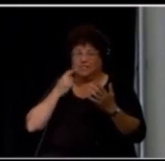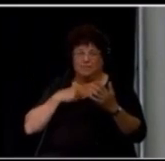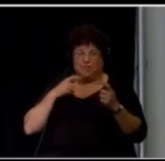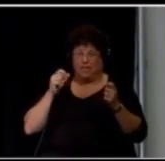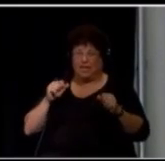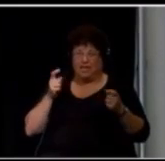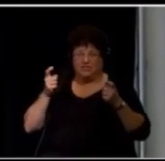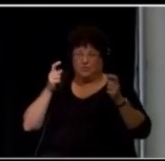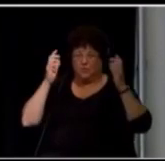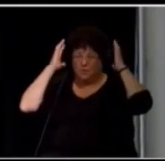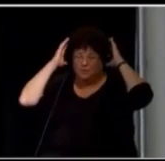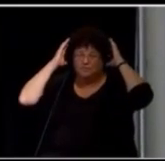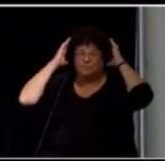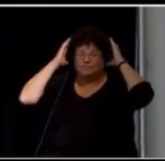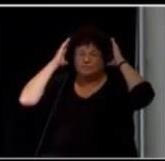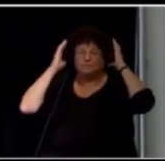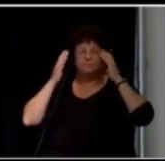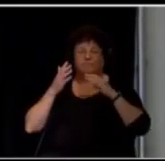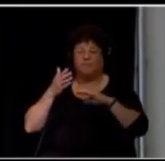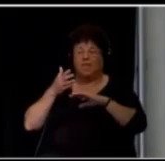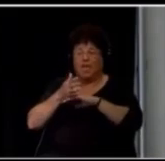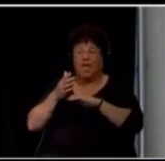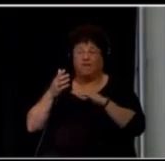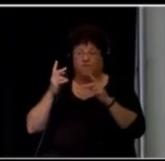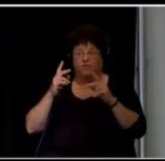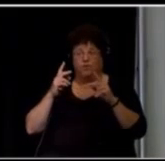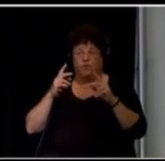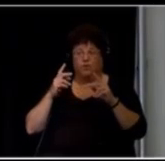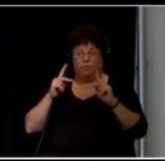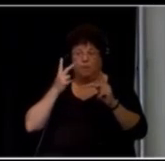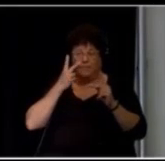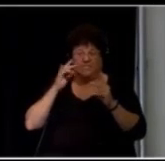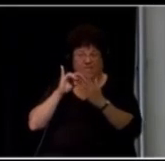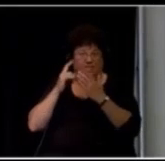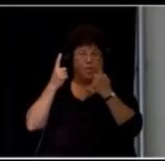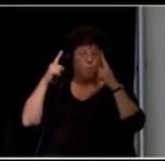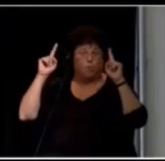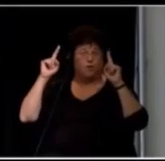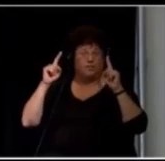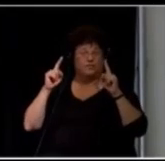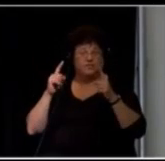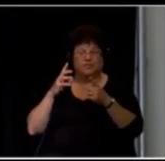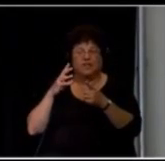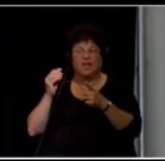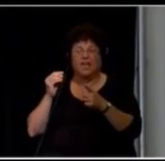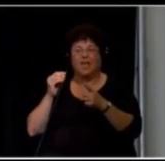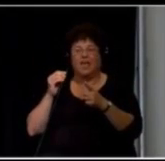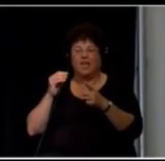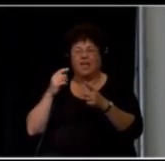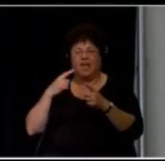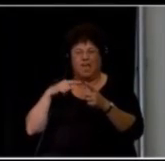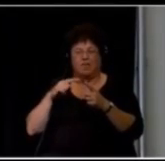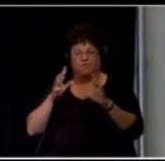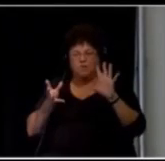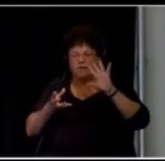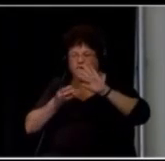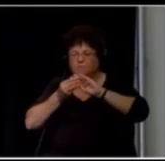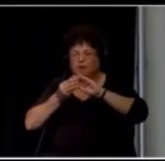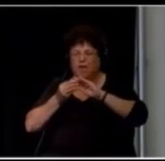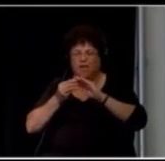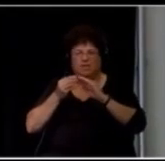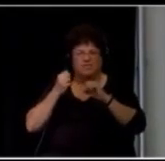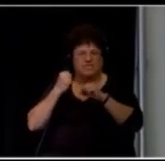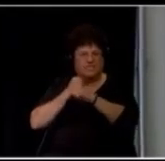control. After it's shown to work, and we can compile a great deal of evidence statistically